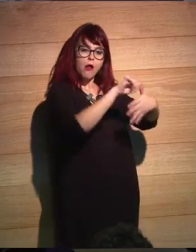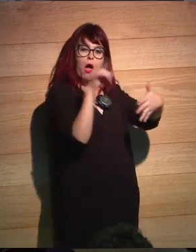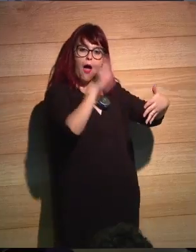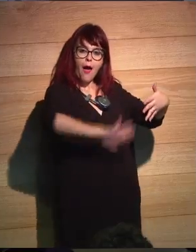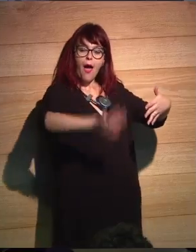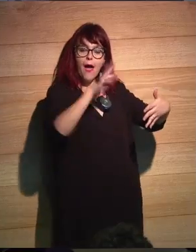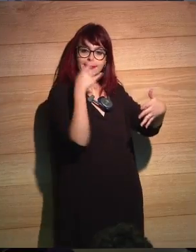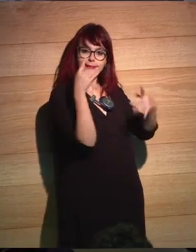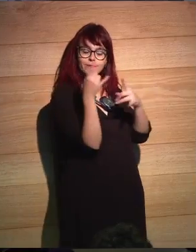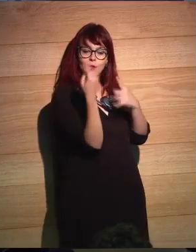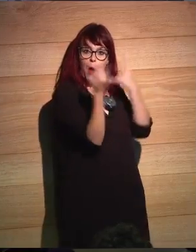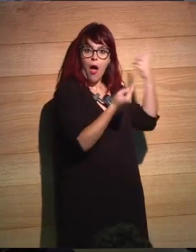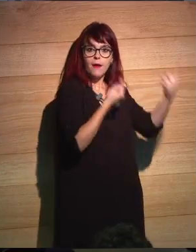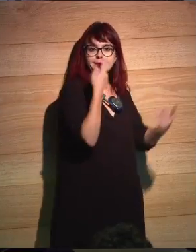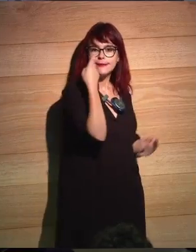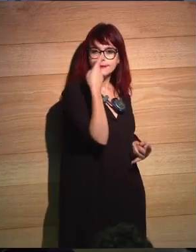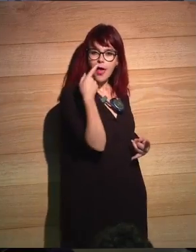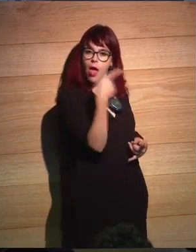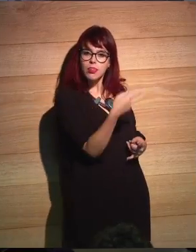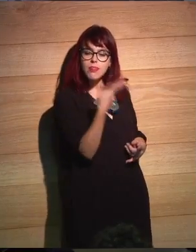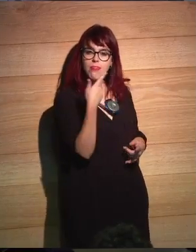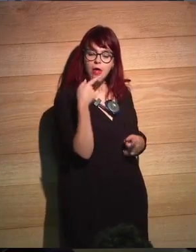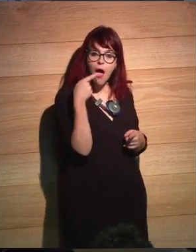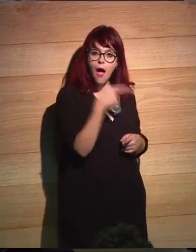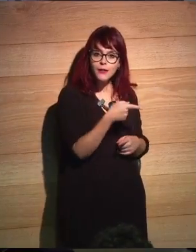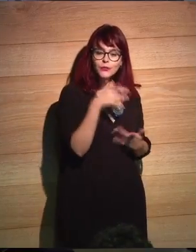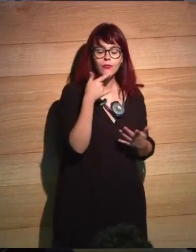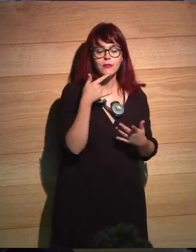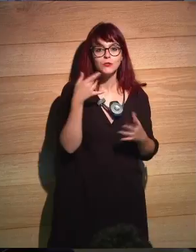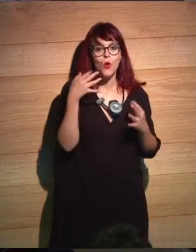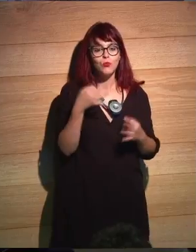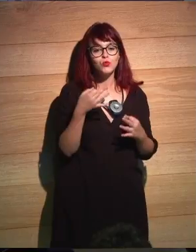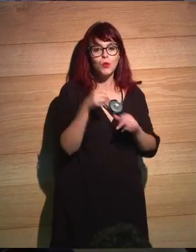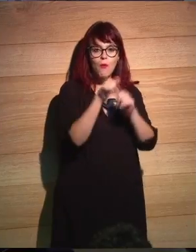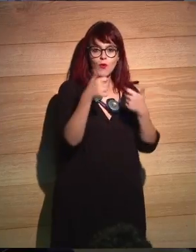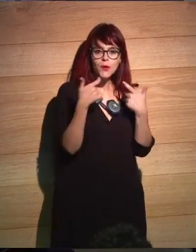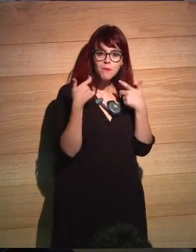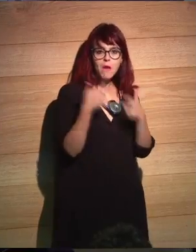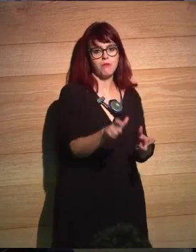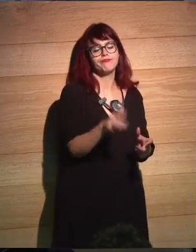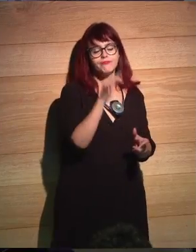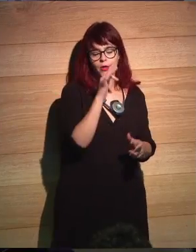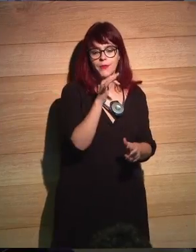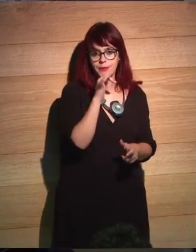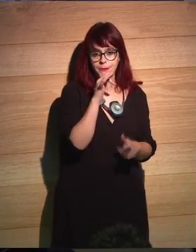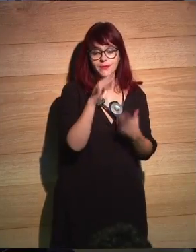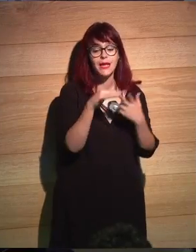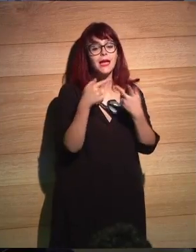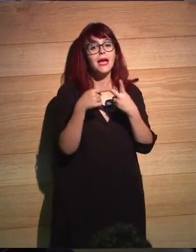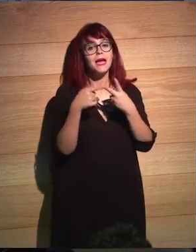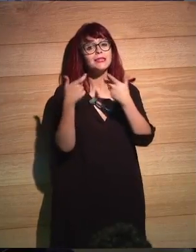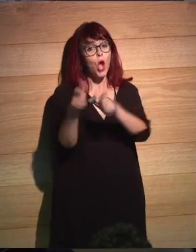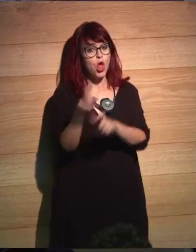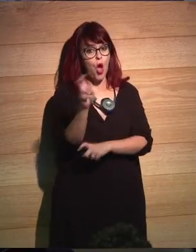rest of the world. Everybody said how exotic, how interesting these writers are, and so this is the way we got into the